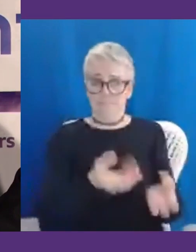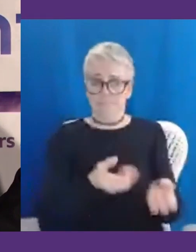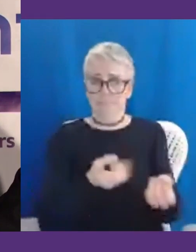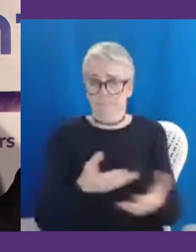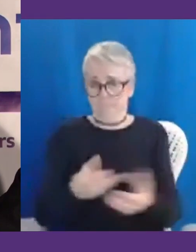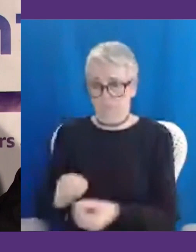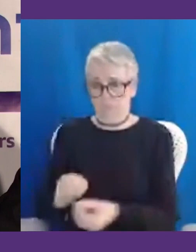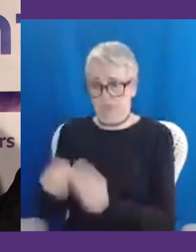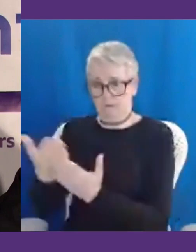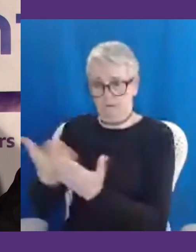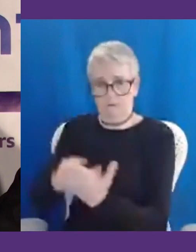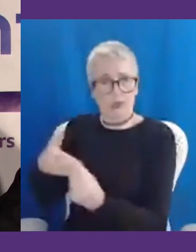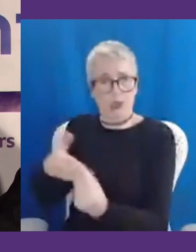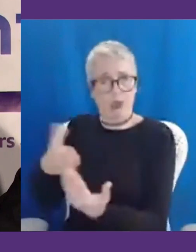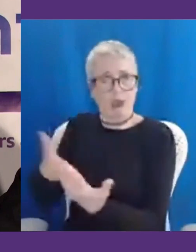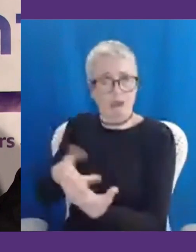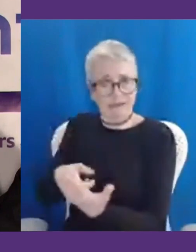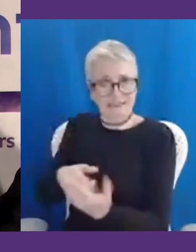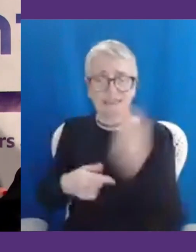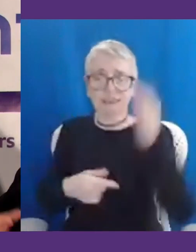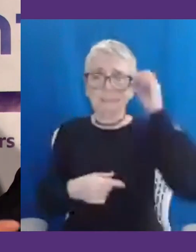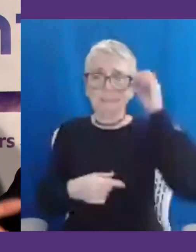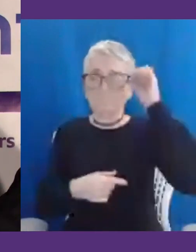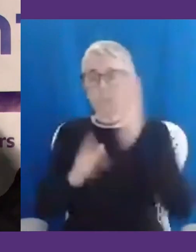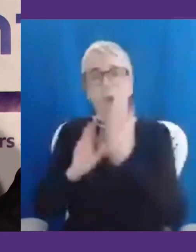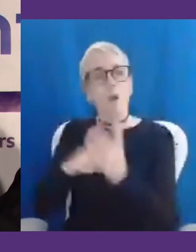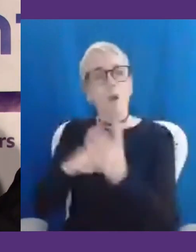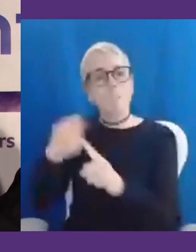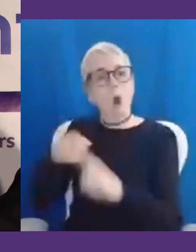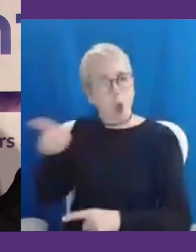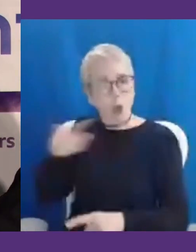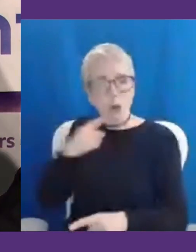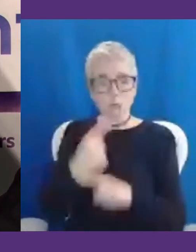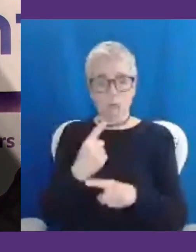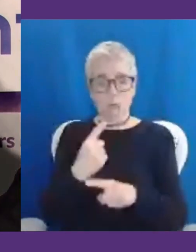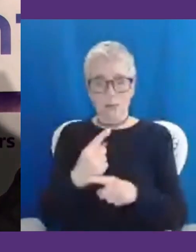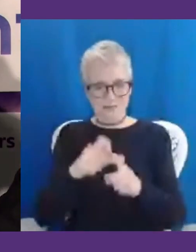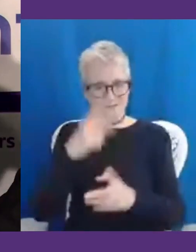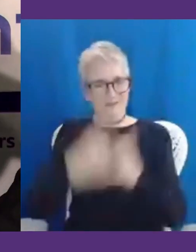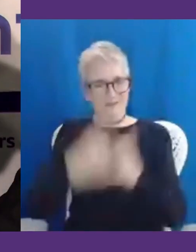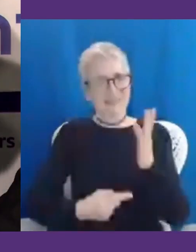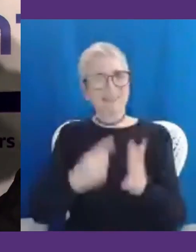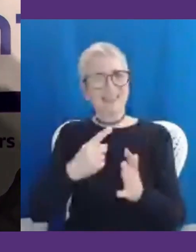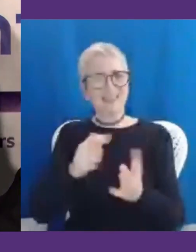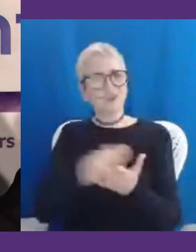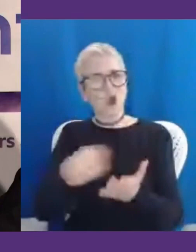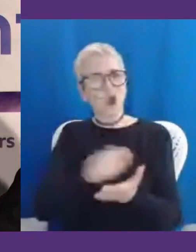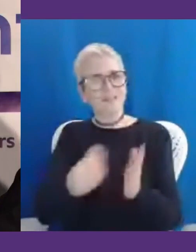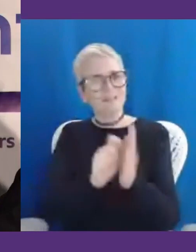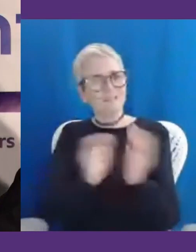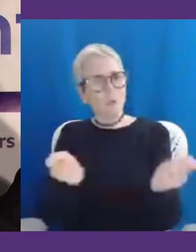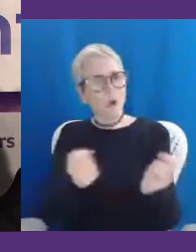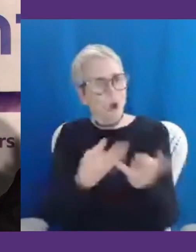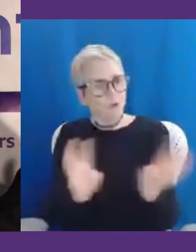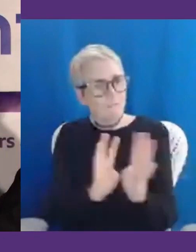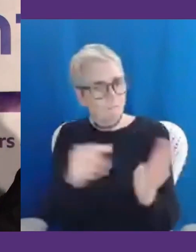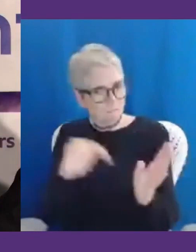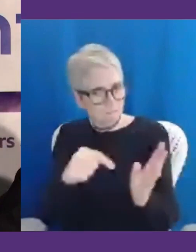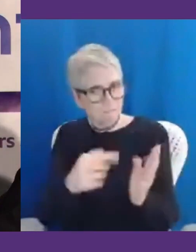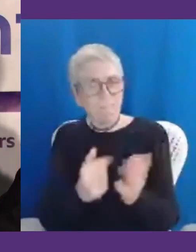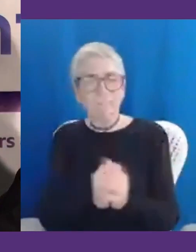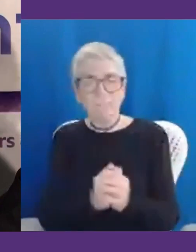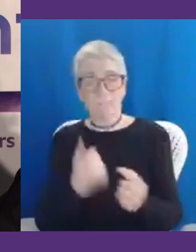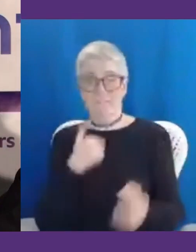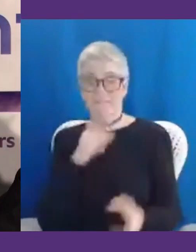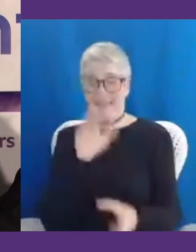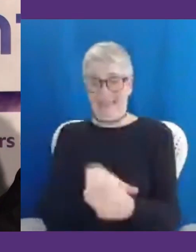mentioned the Disability Journalism Forum, so we invited people. I was on the steering committee of that, like very much sort of stood back and just